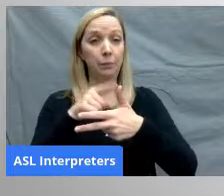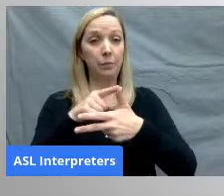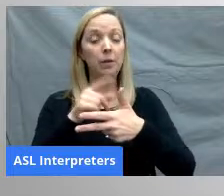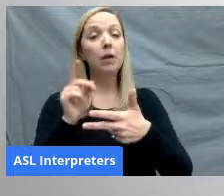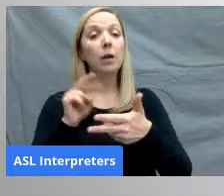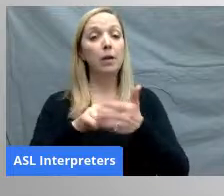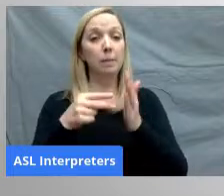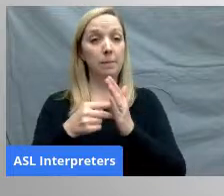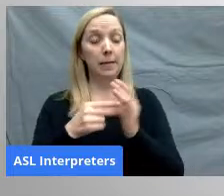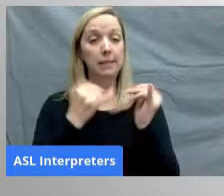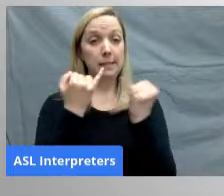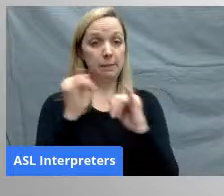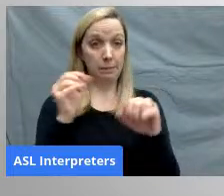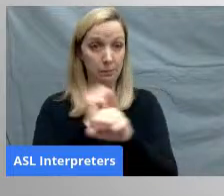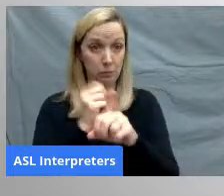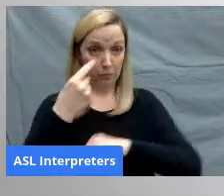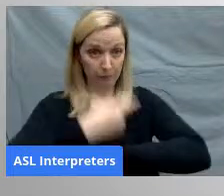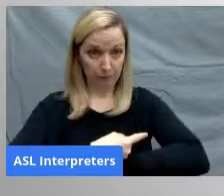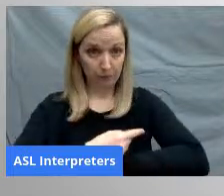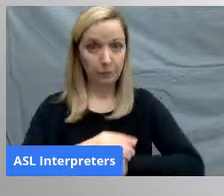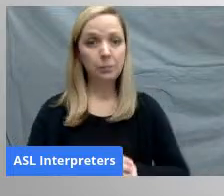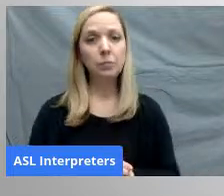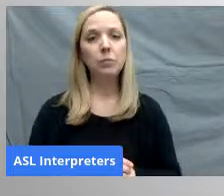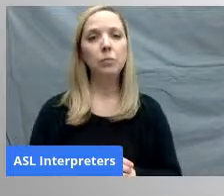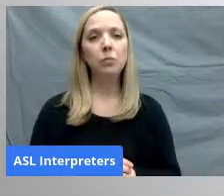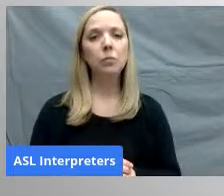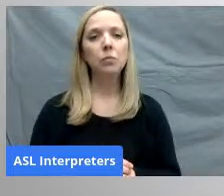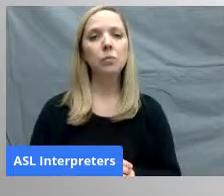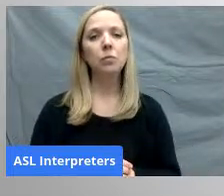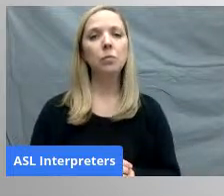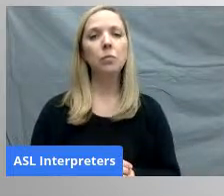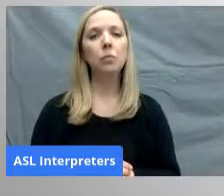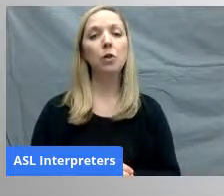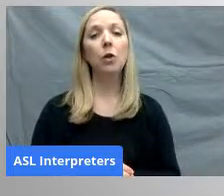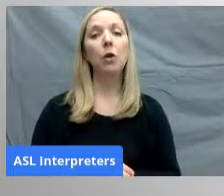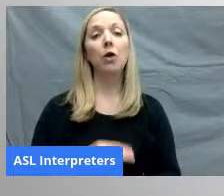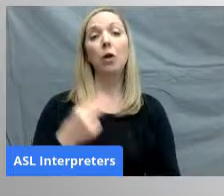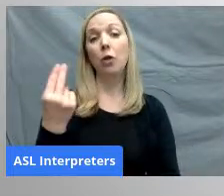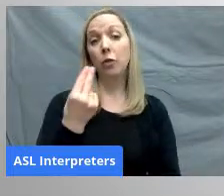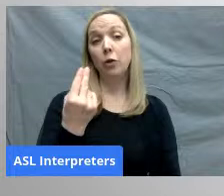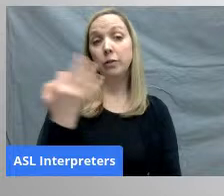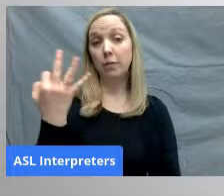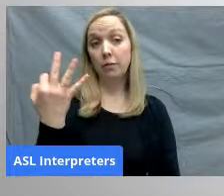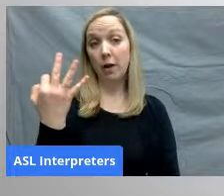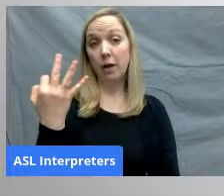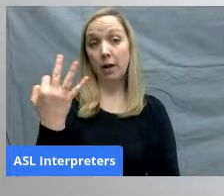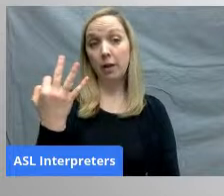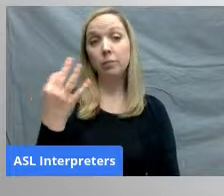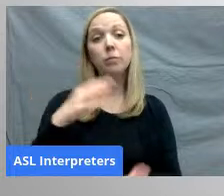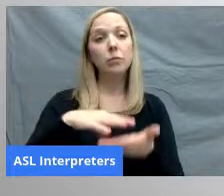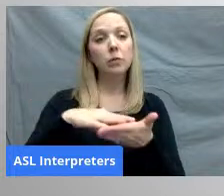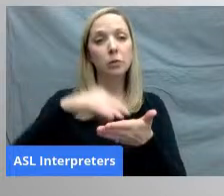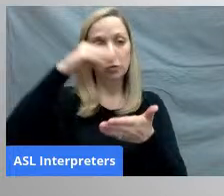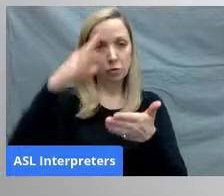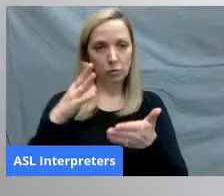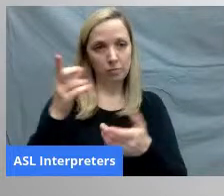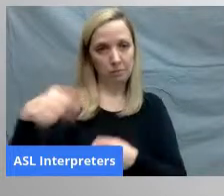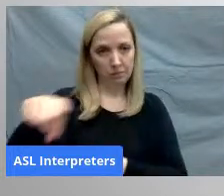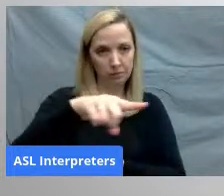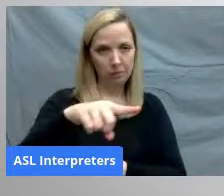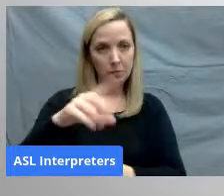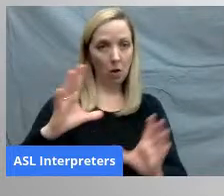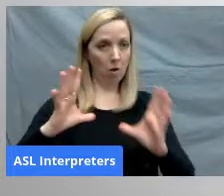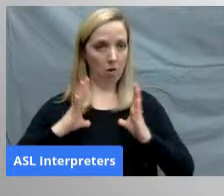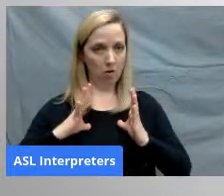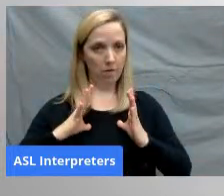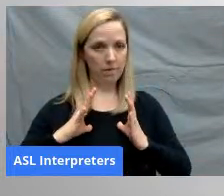that week, Thursday and Friday are off days for students. And then that Friday is a